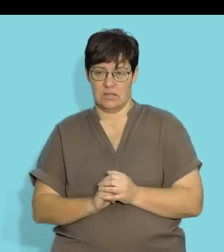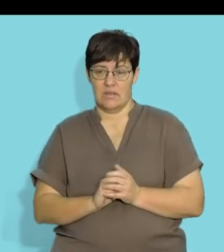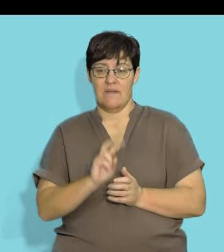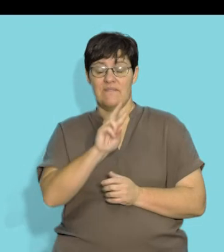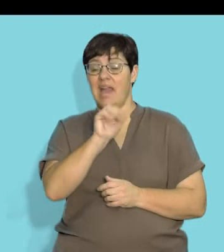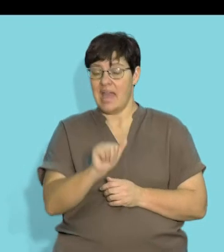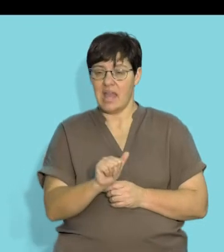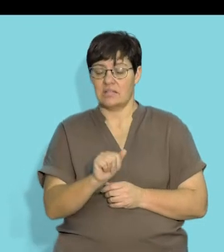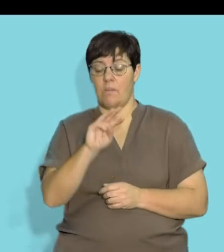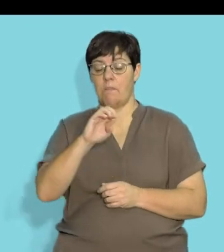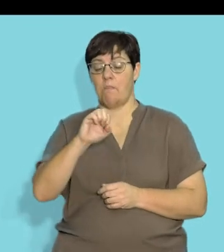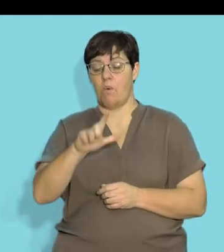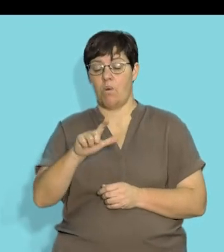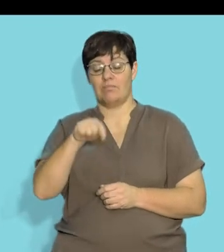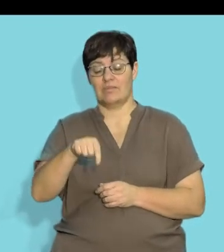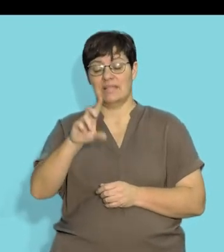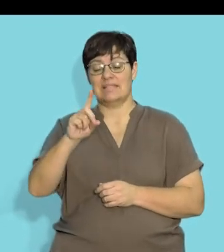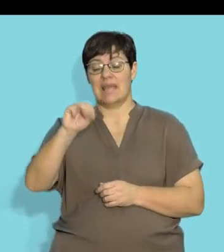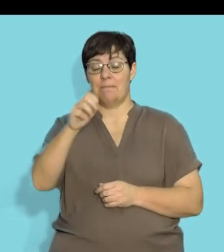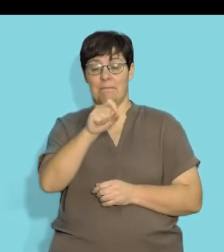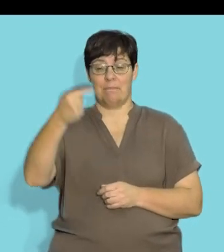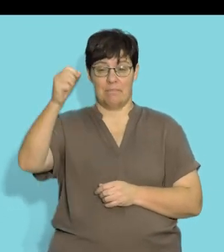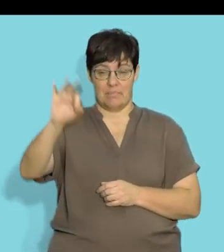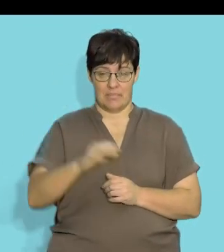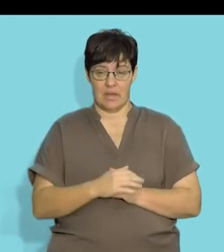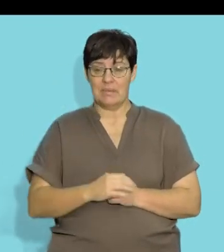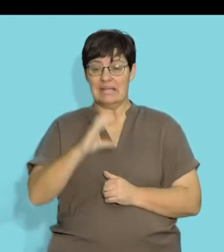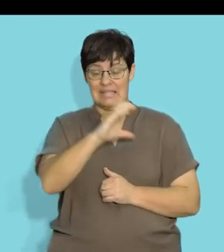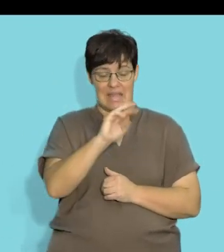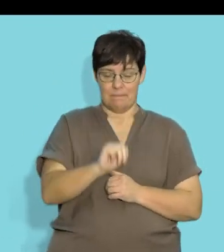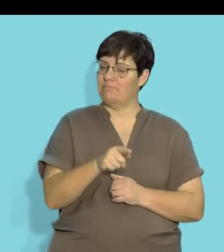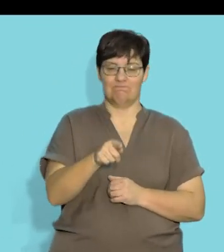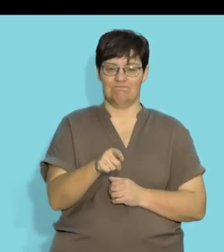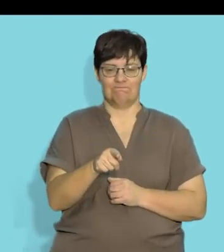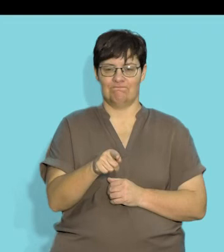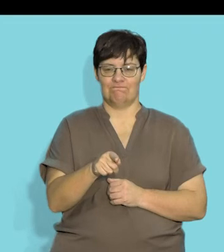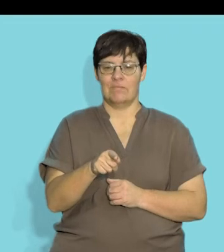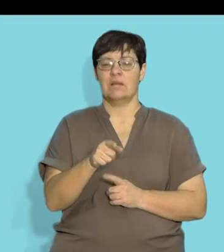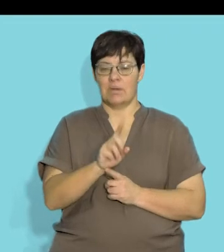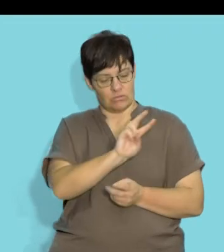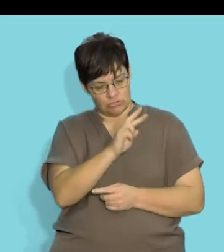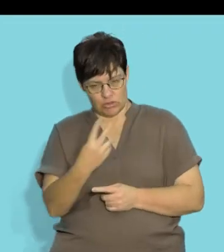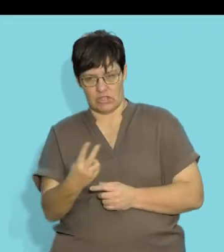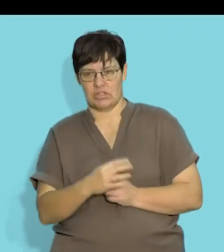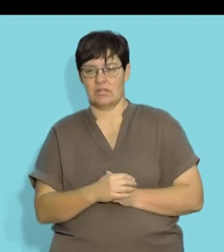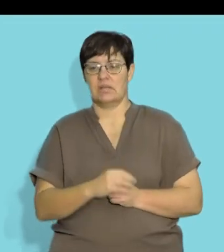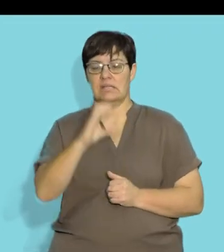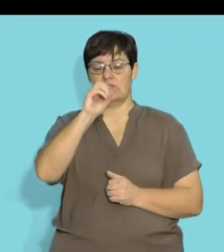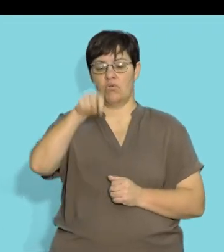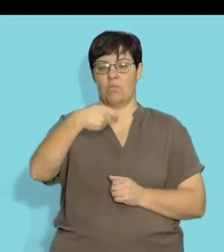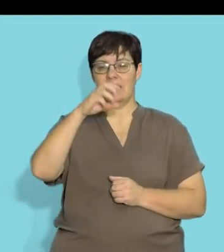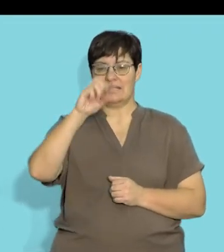in moles per cubic decimeter. So 30 cubic centimeters, which is the volume of acid, is same as